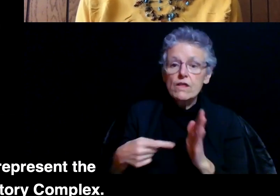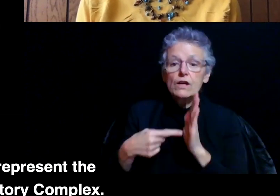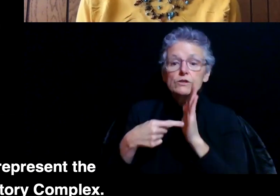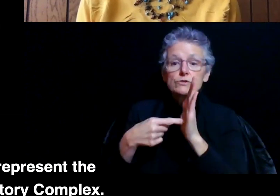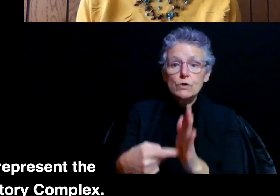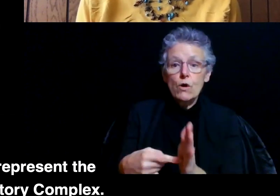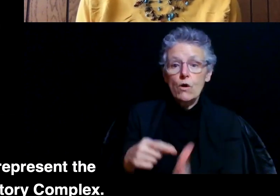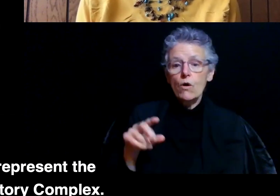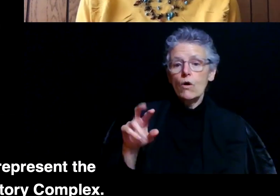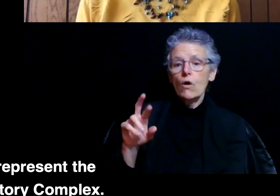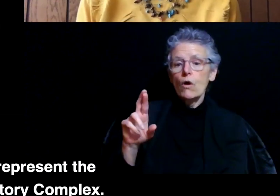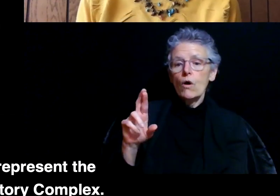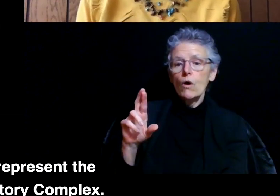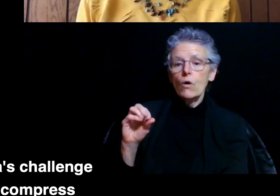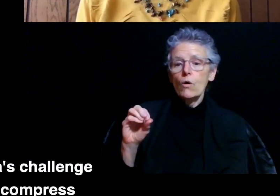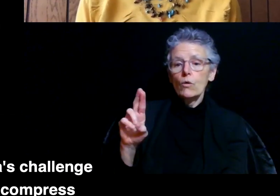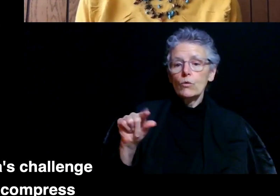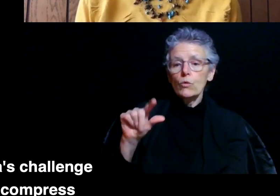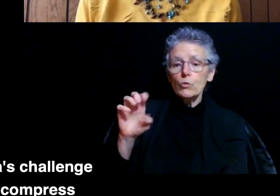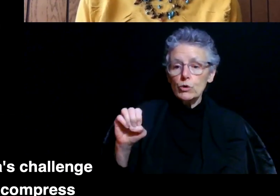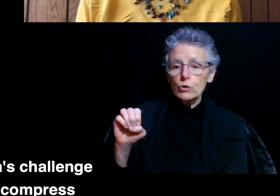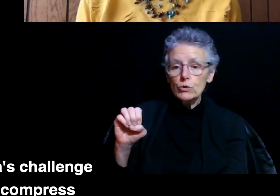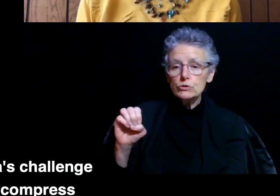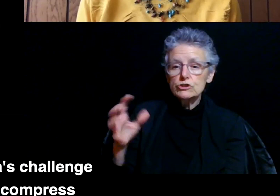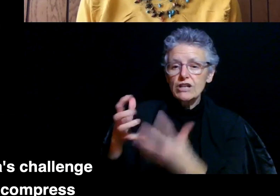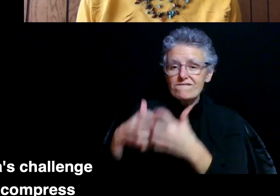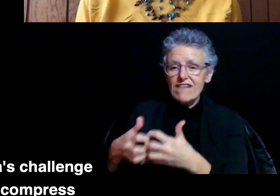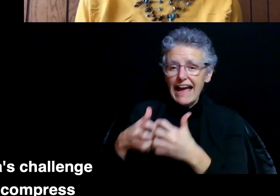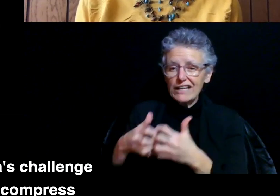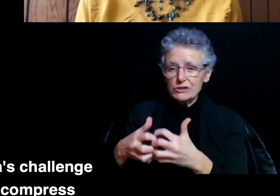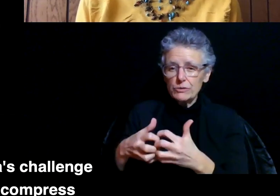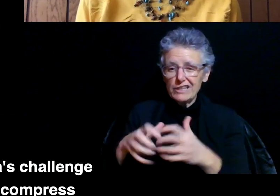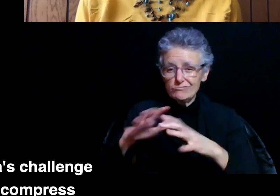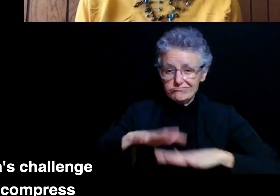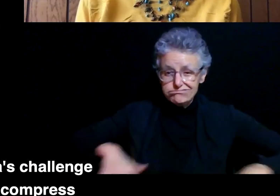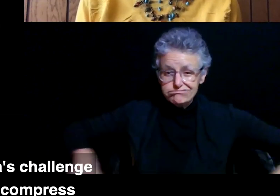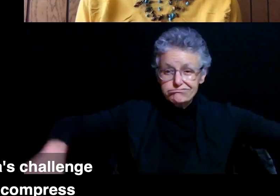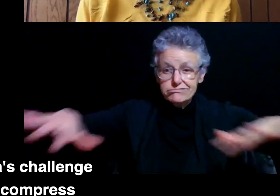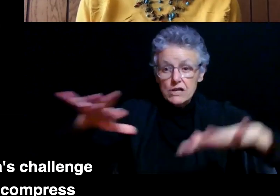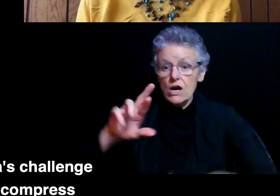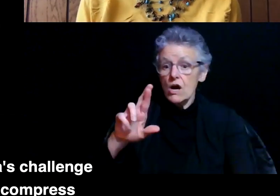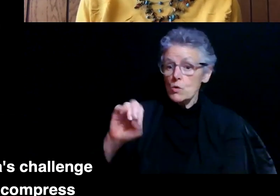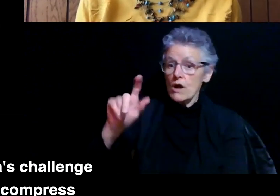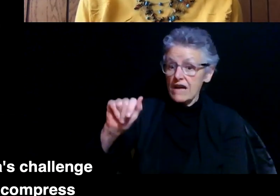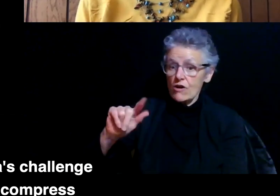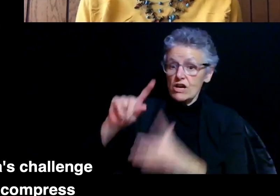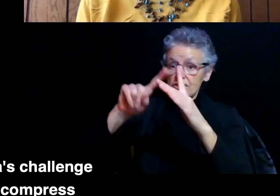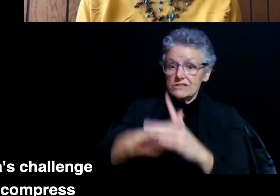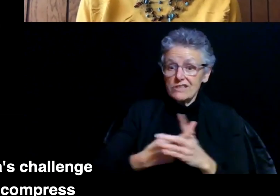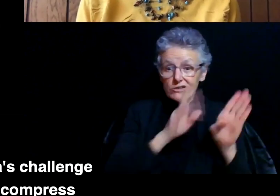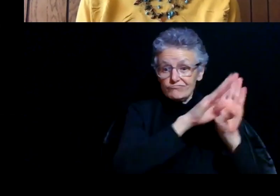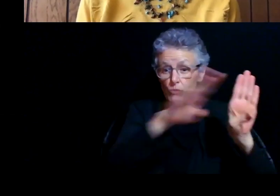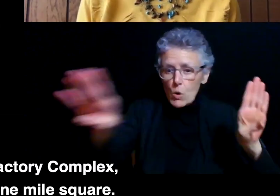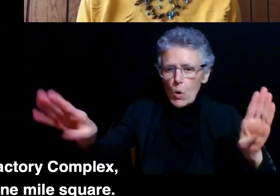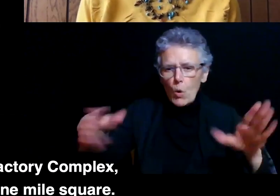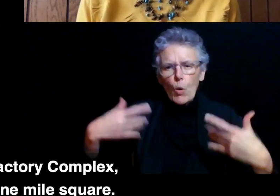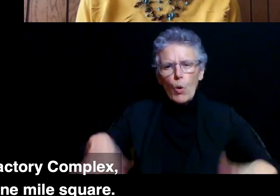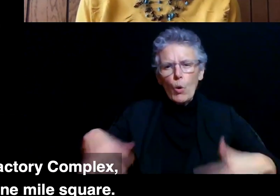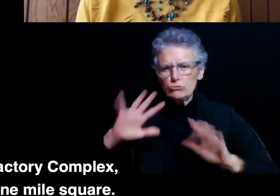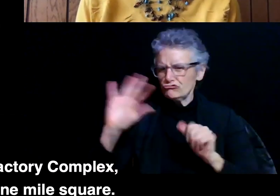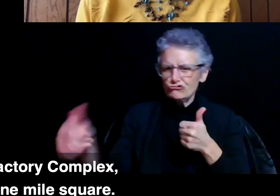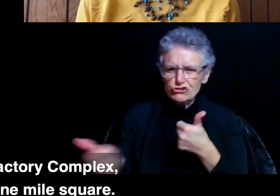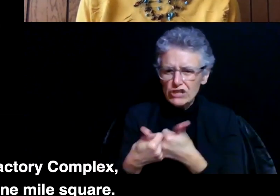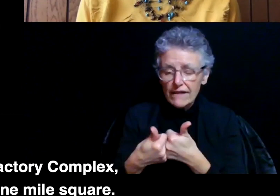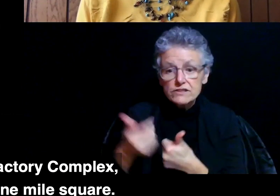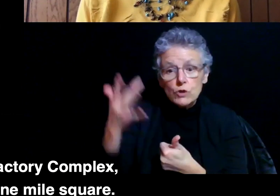Factory complex. So Rivera's challenge was to compress the Rouge